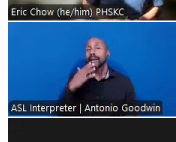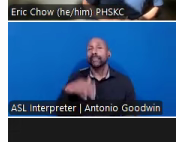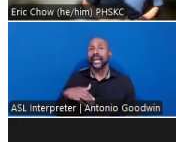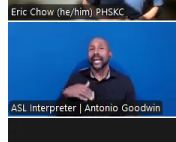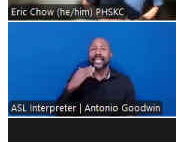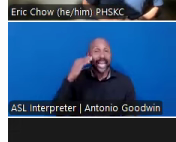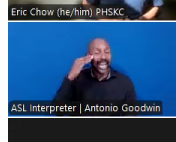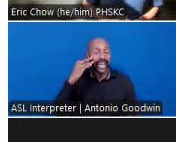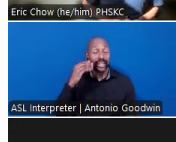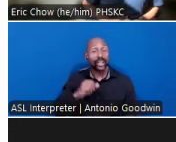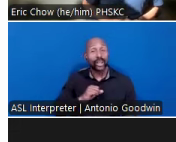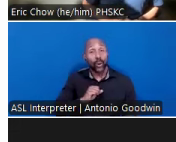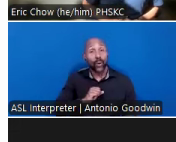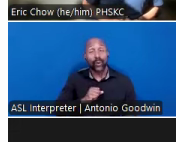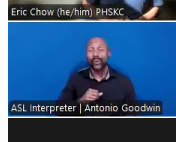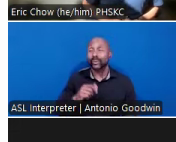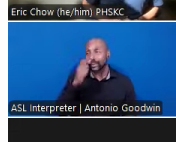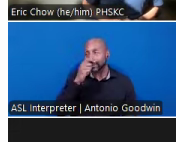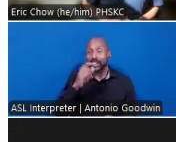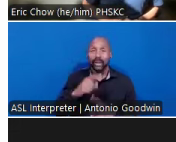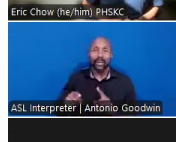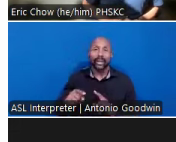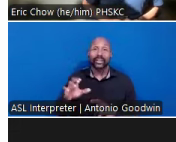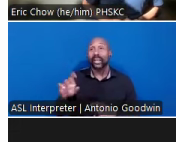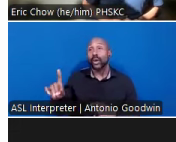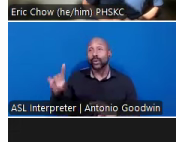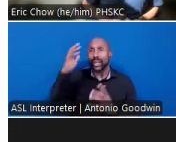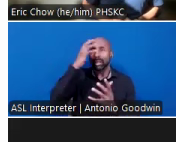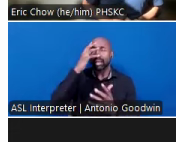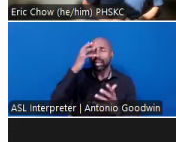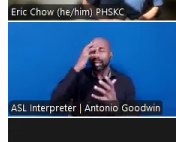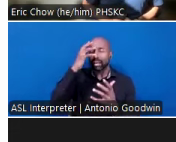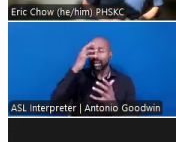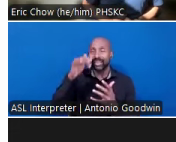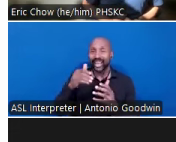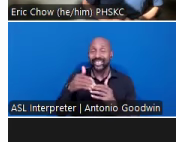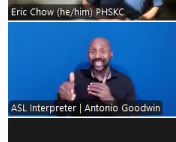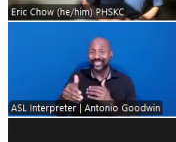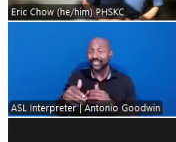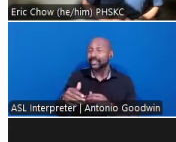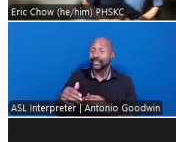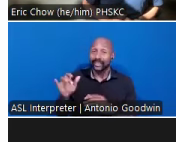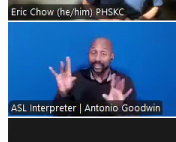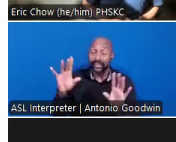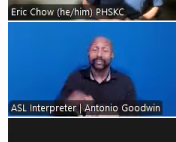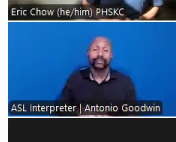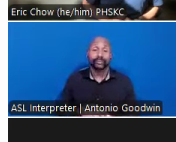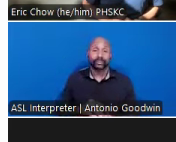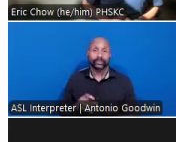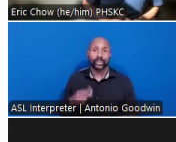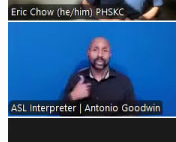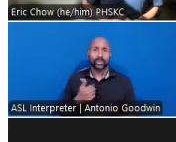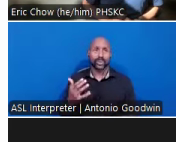awful. So I'm wondering if you recommend if we wait then for a vaccine until